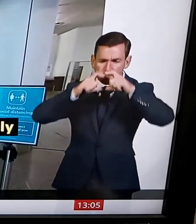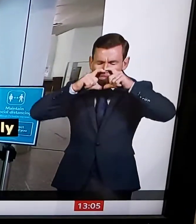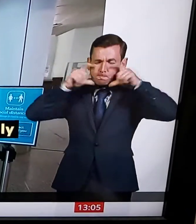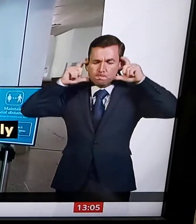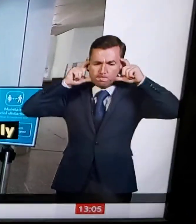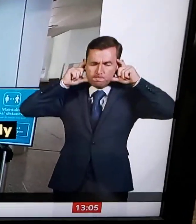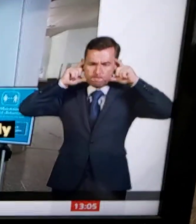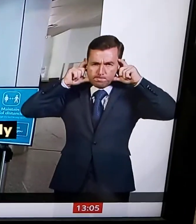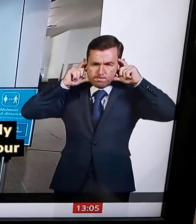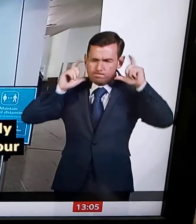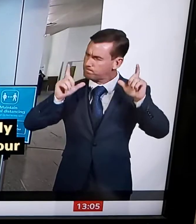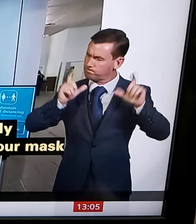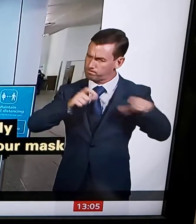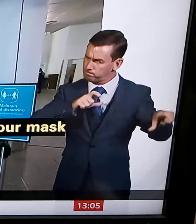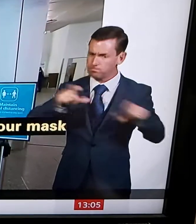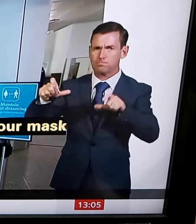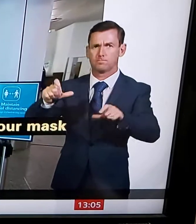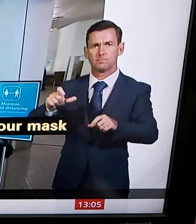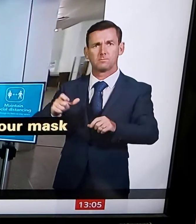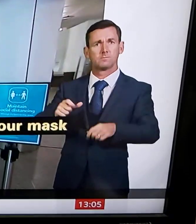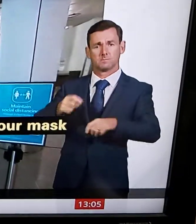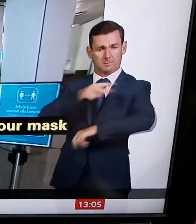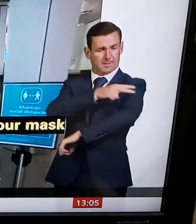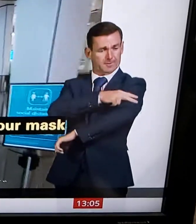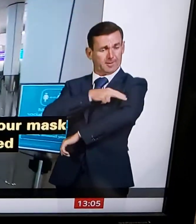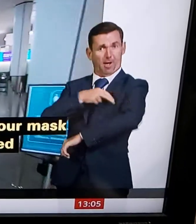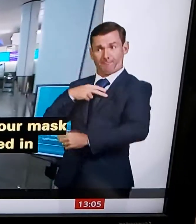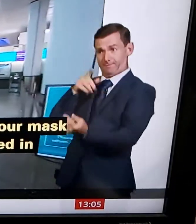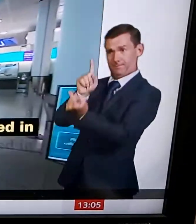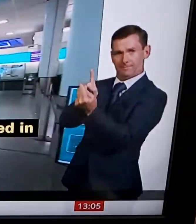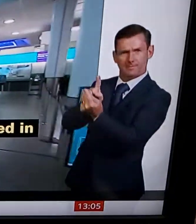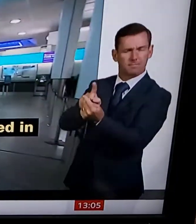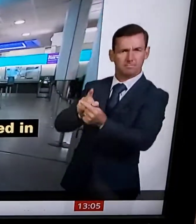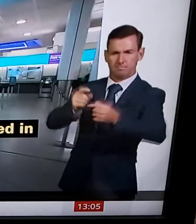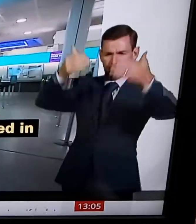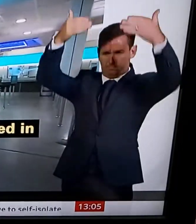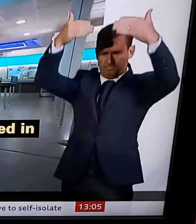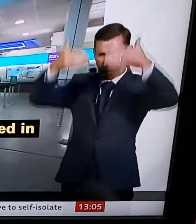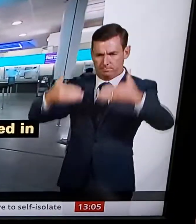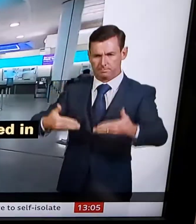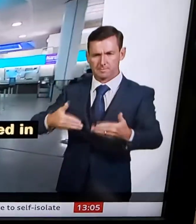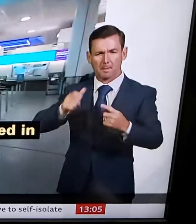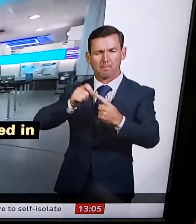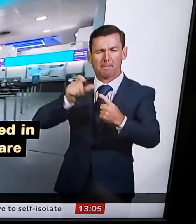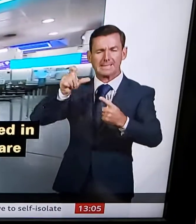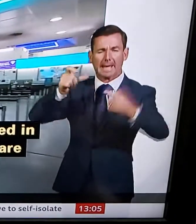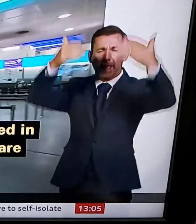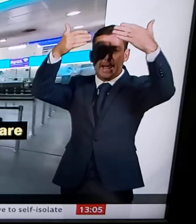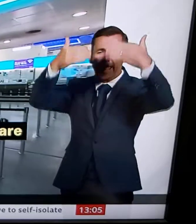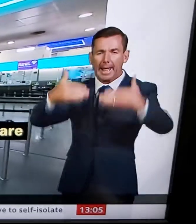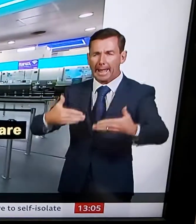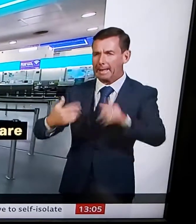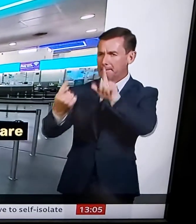than the worst we get there, but the virus has ravaged so much more in the region since.